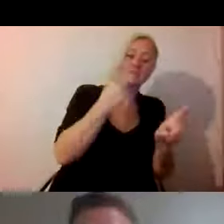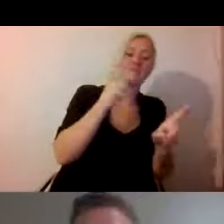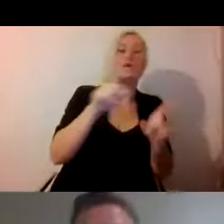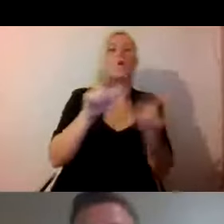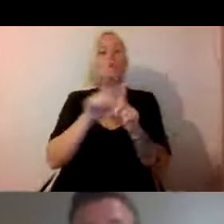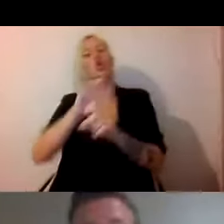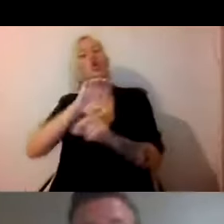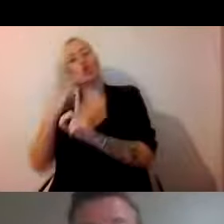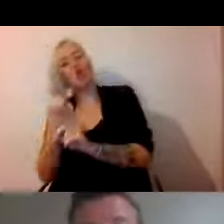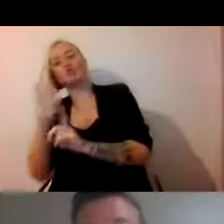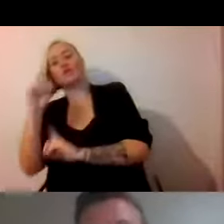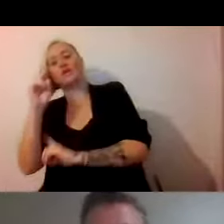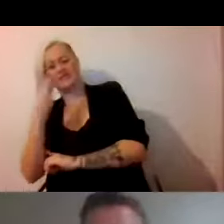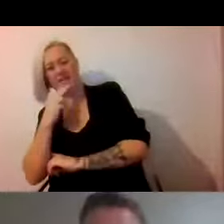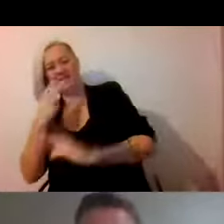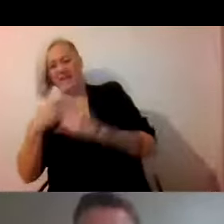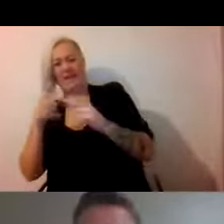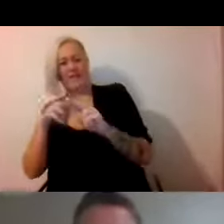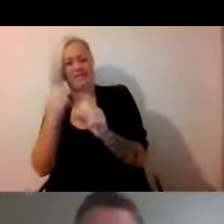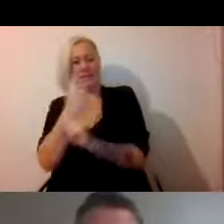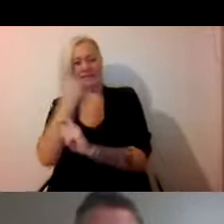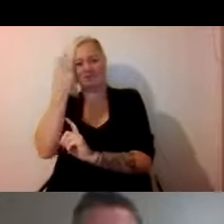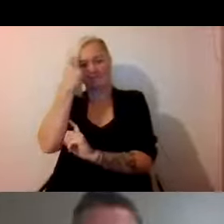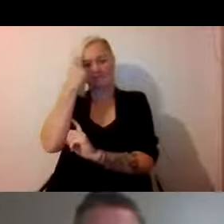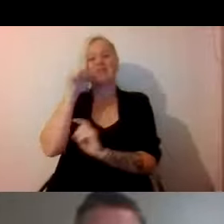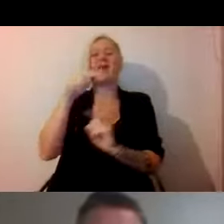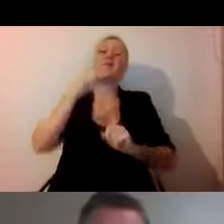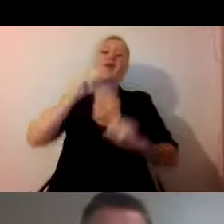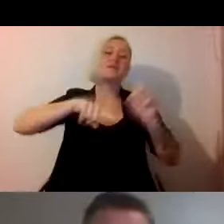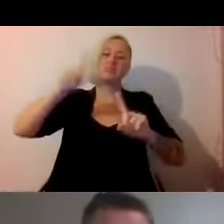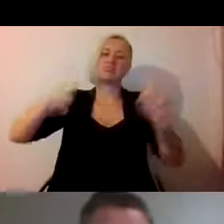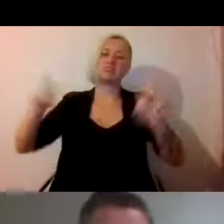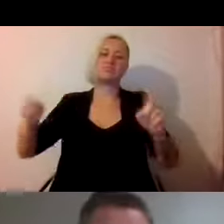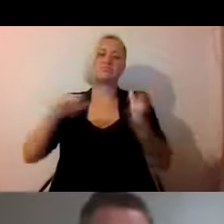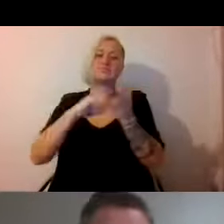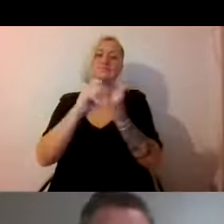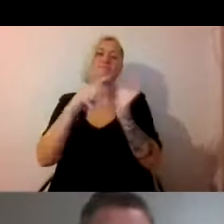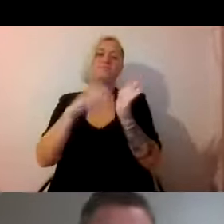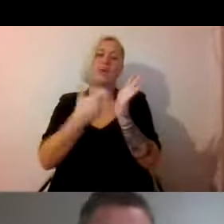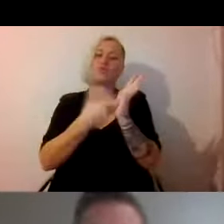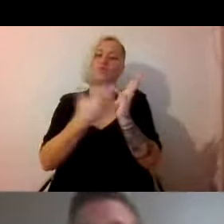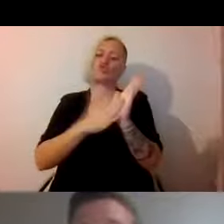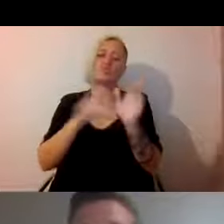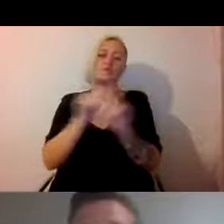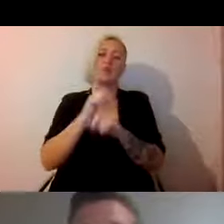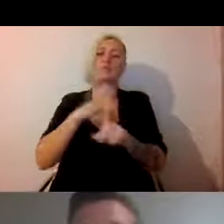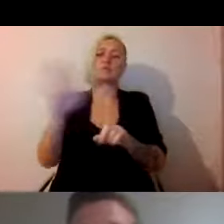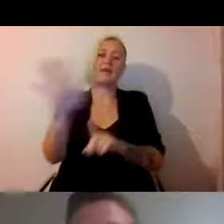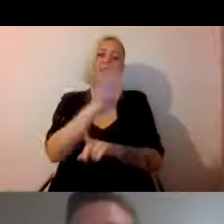deaf, if that makes sense. And that's a spectrum as well. People identify very differently.